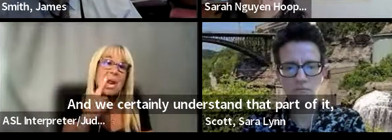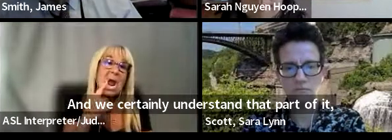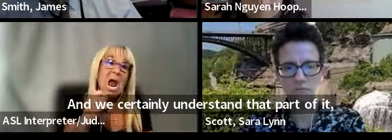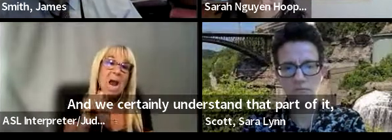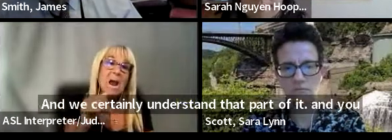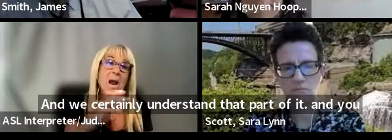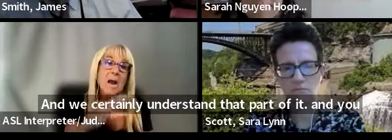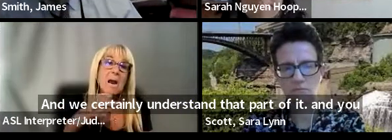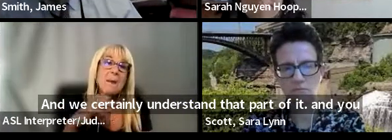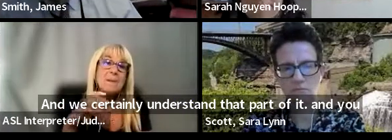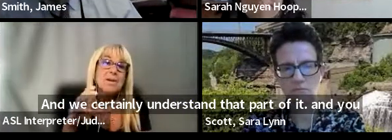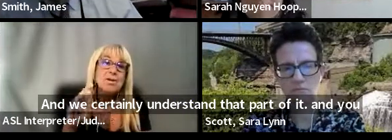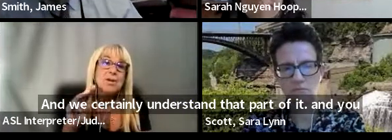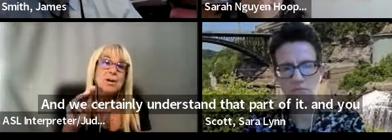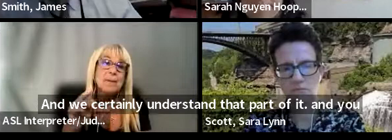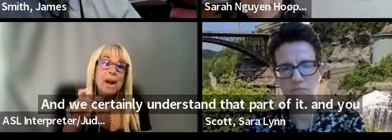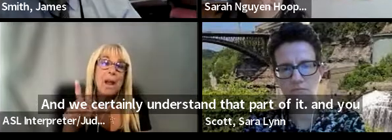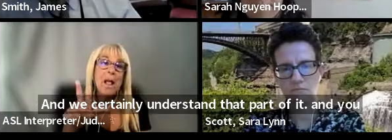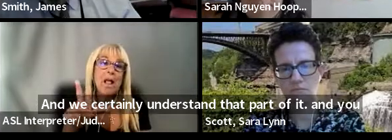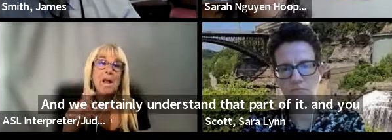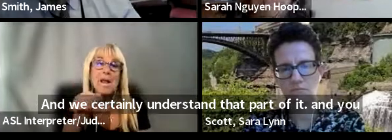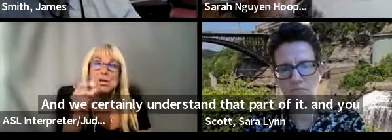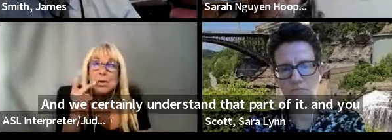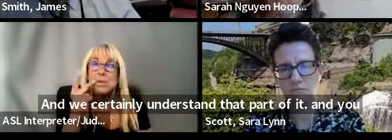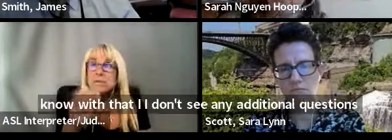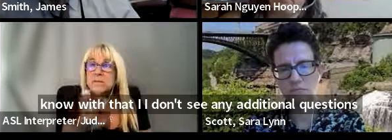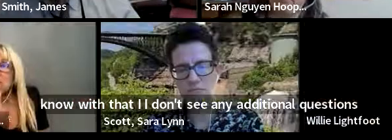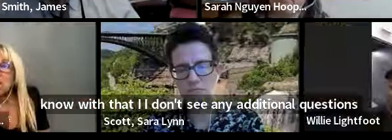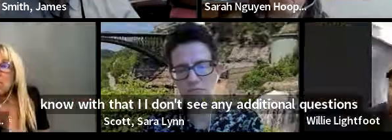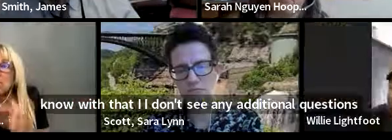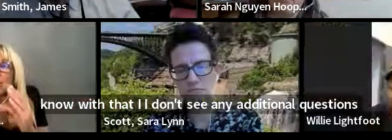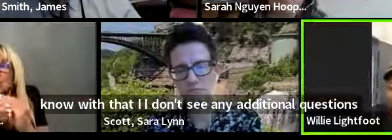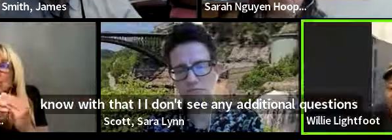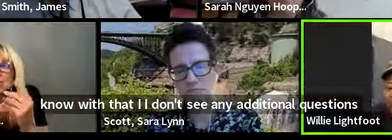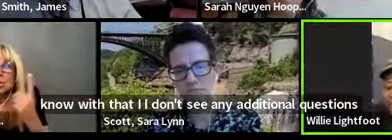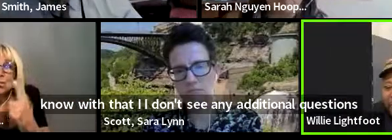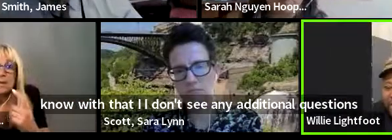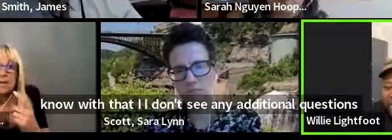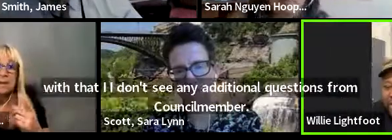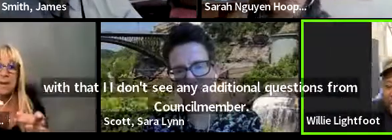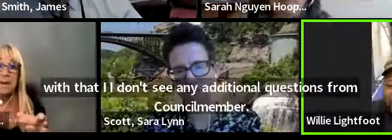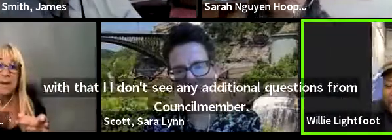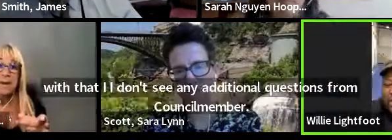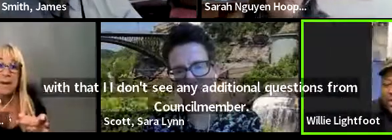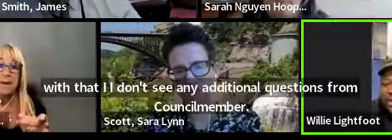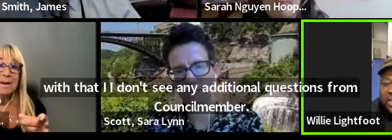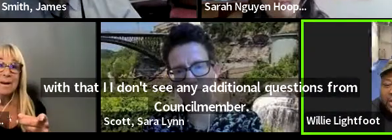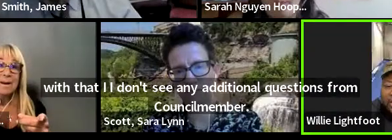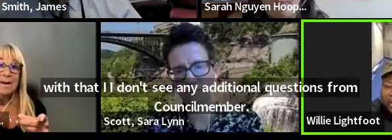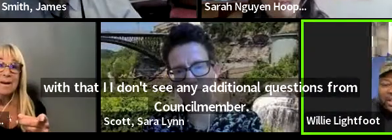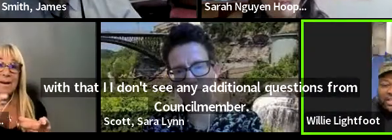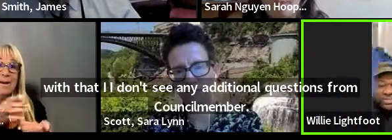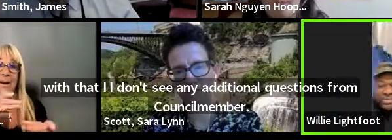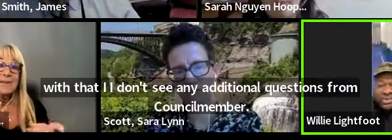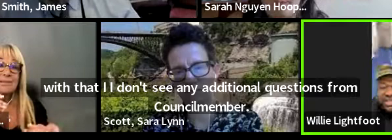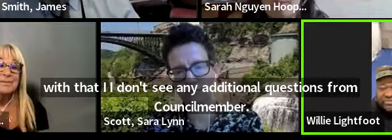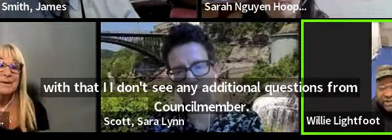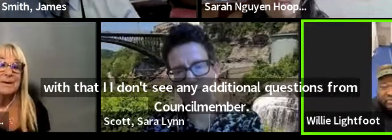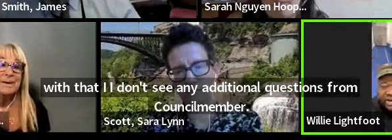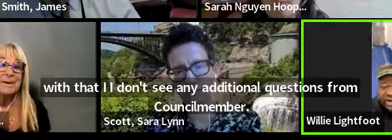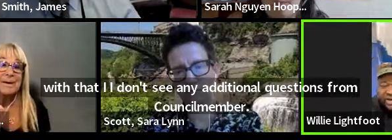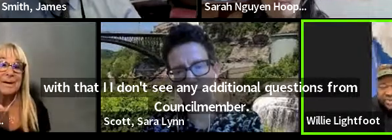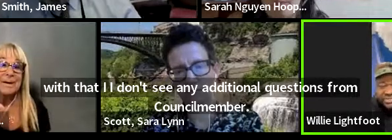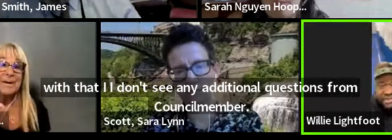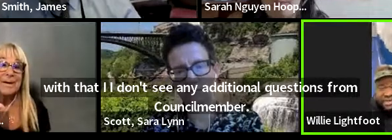you know, with that, I don't see any additional questions from council members. So, Hey, well, Mr. President, Councilmember Lightfoot, yes.